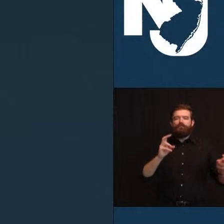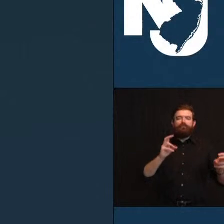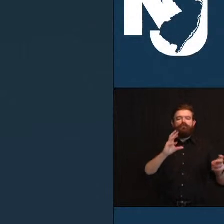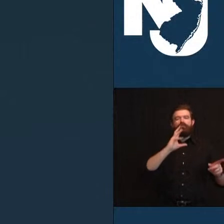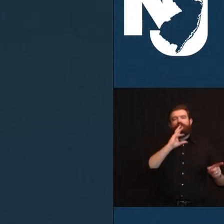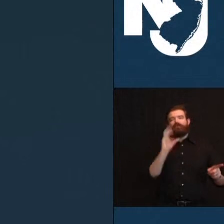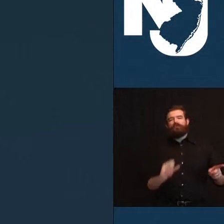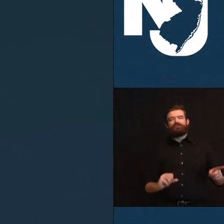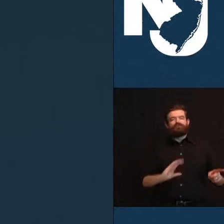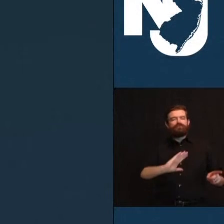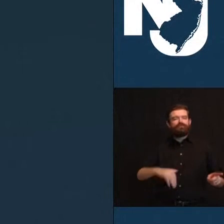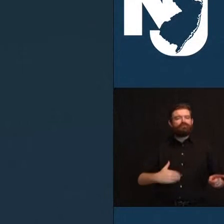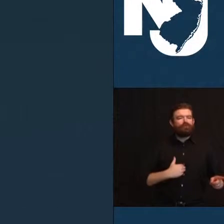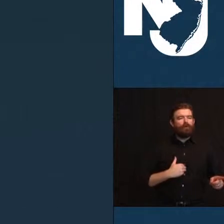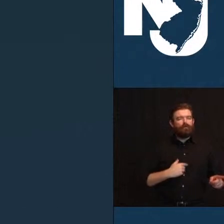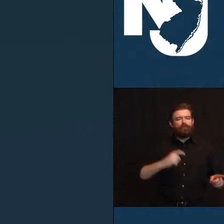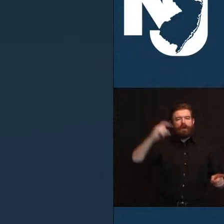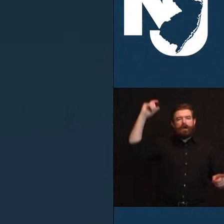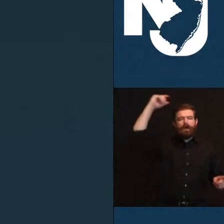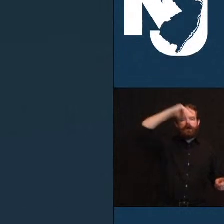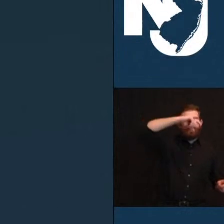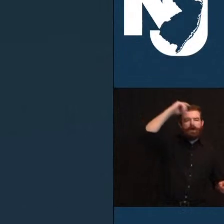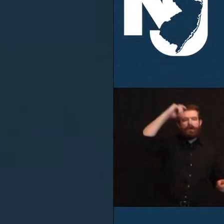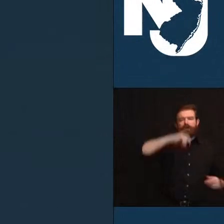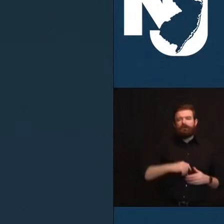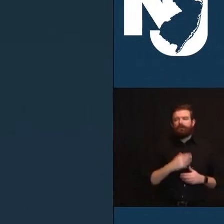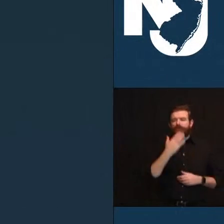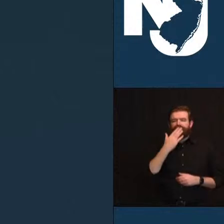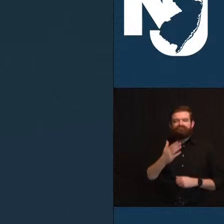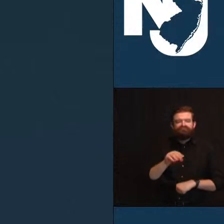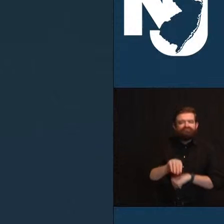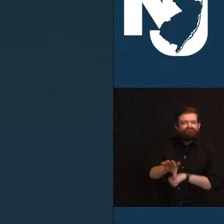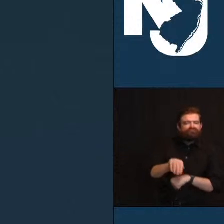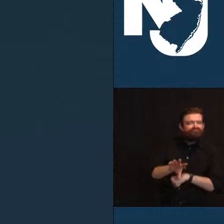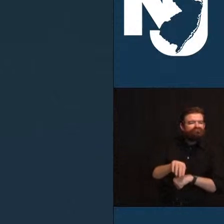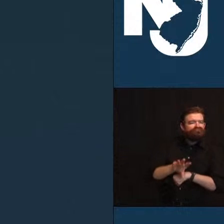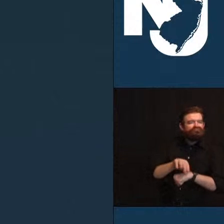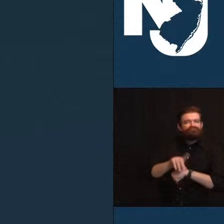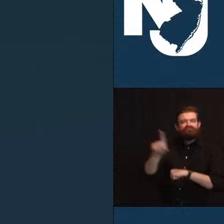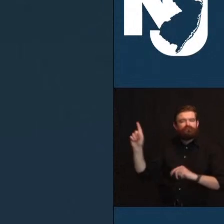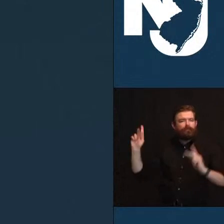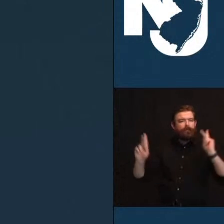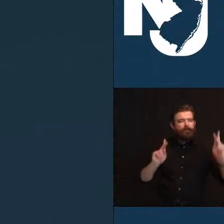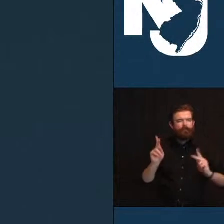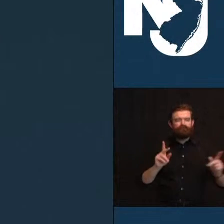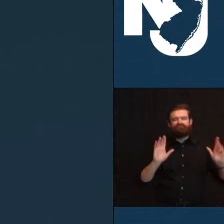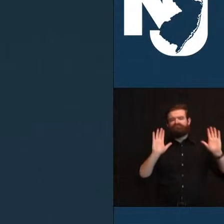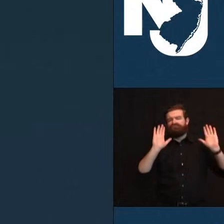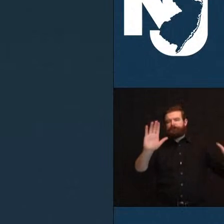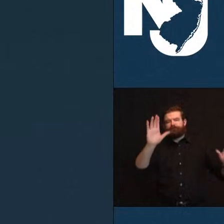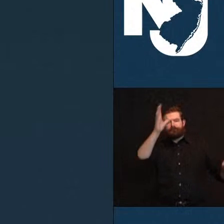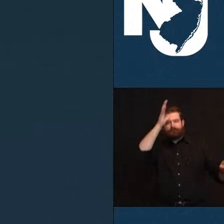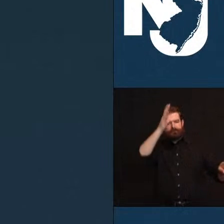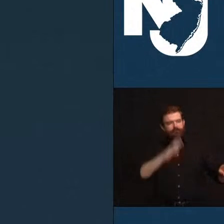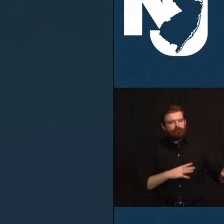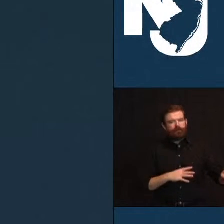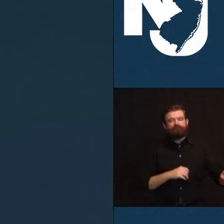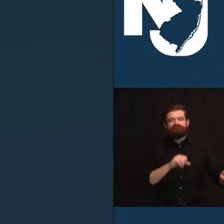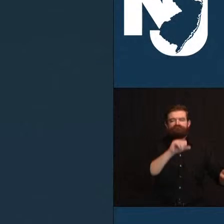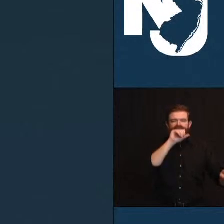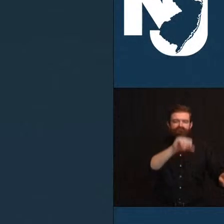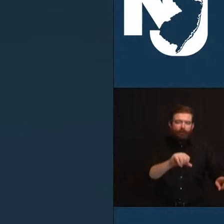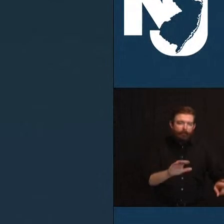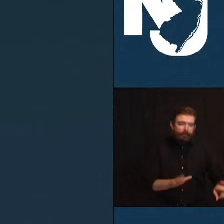good counsel, and a great man. That's high praise. He's also being remembered for his love of music and Charlotte